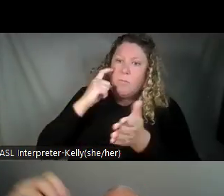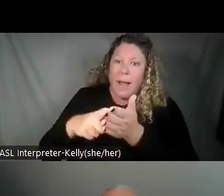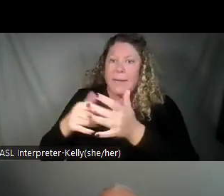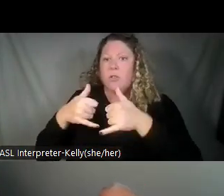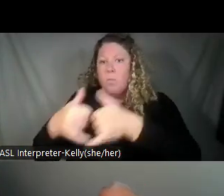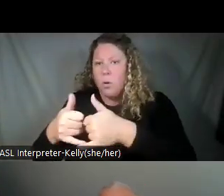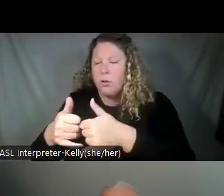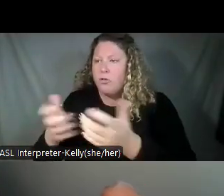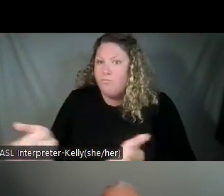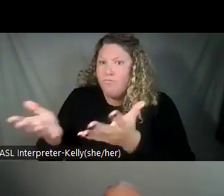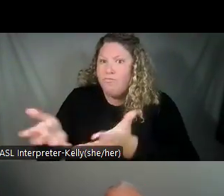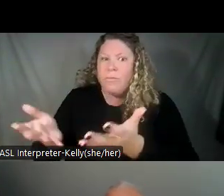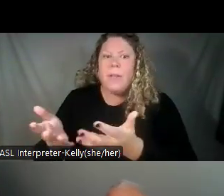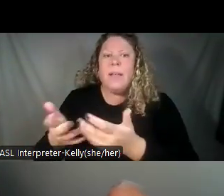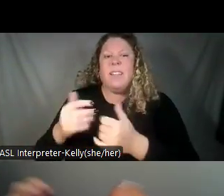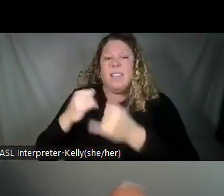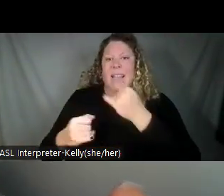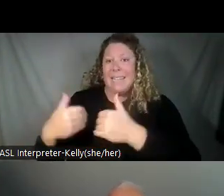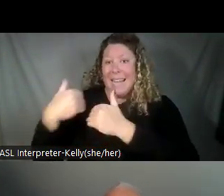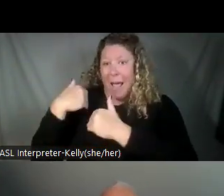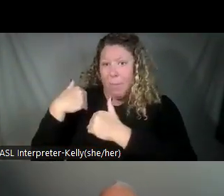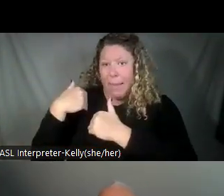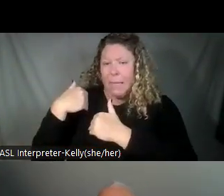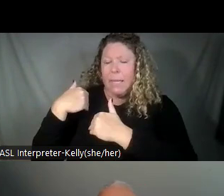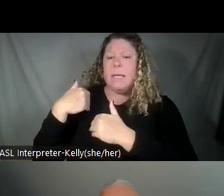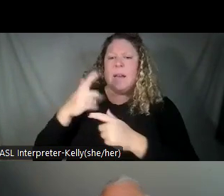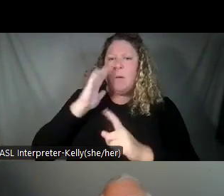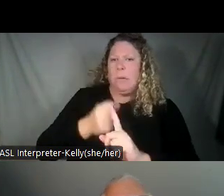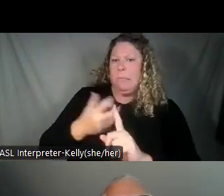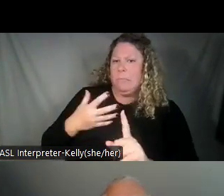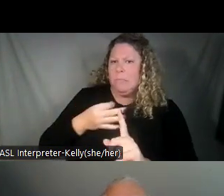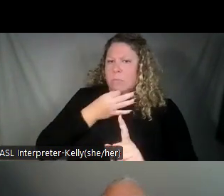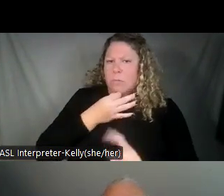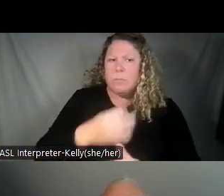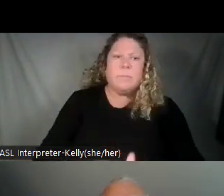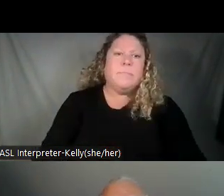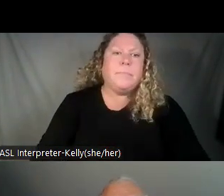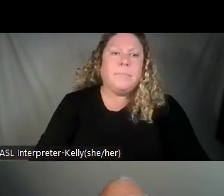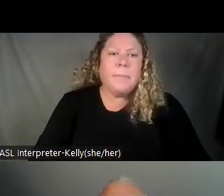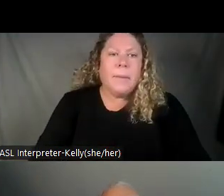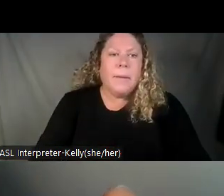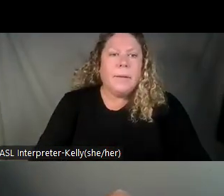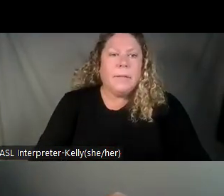finally, building in that accountability. And again, I'm going to come back to that accountability and focus in on that in a minute.